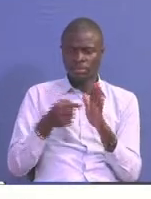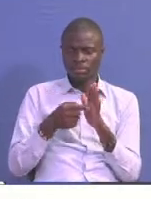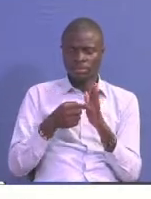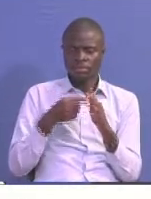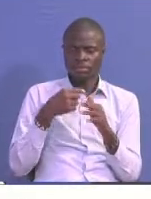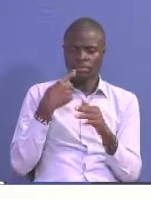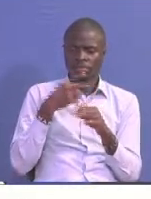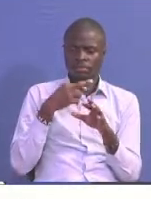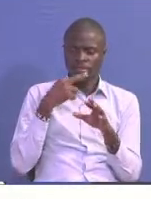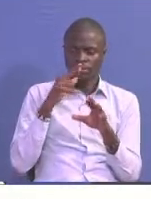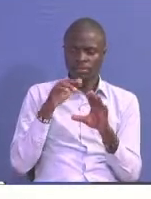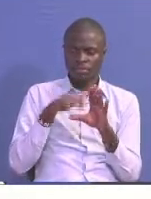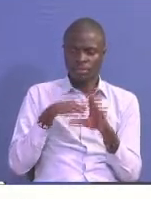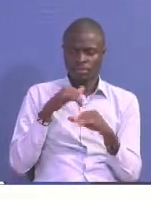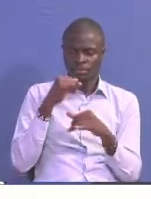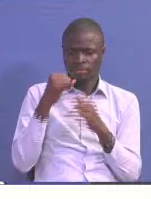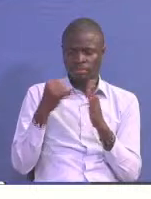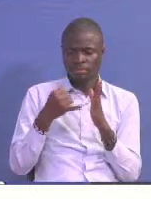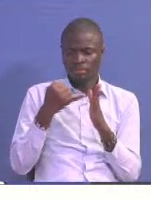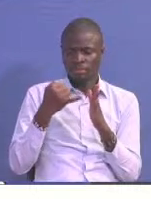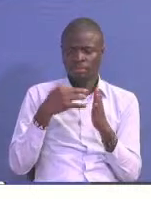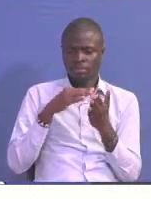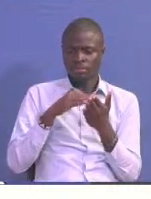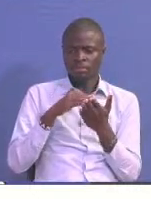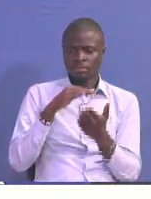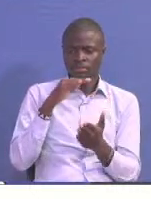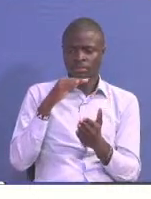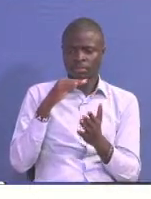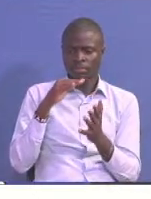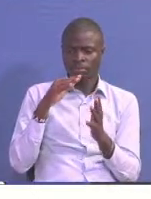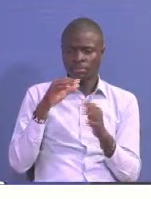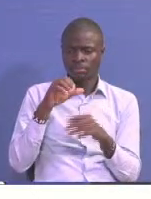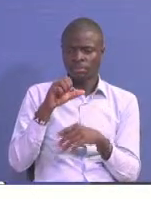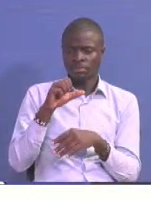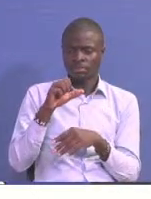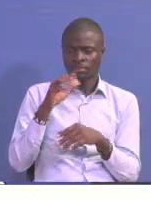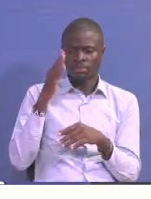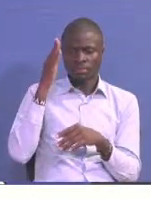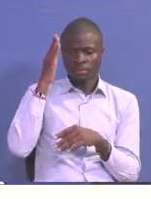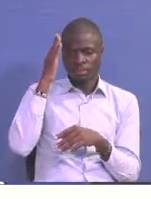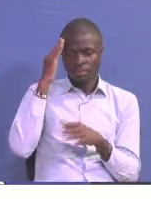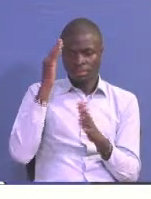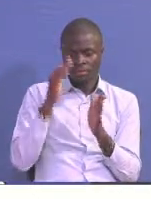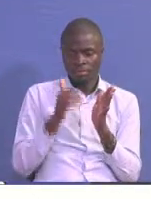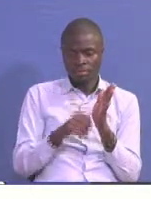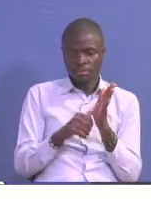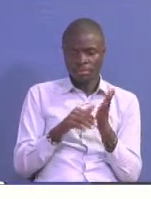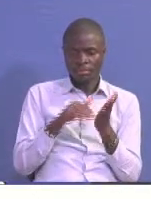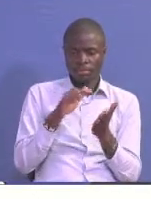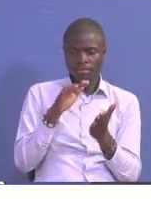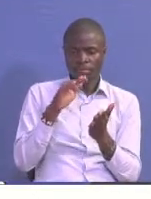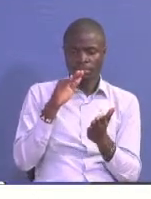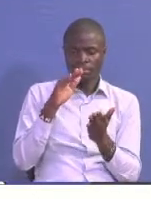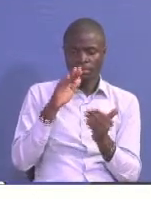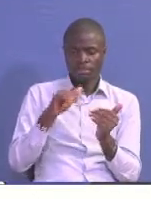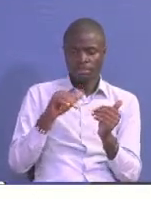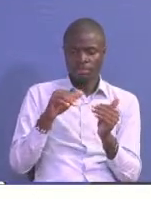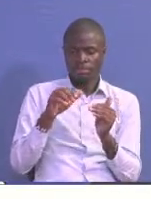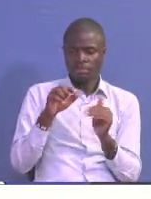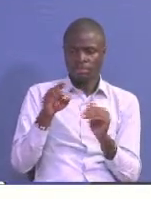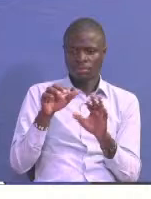in the industries are more sensitive to challenges. They know the challenges more than those who are in the